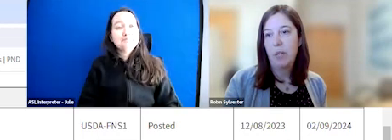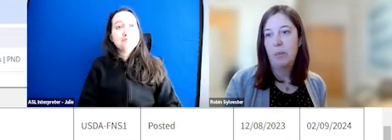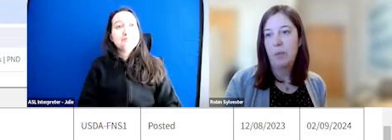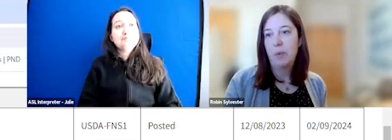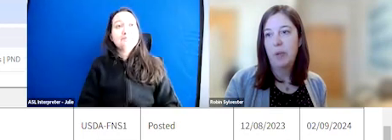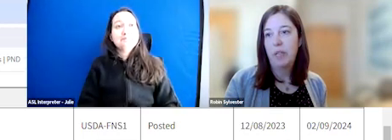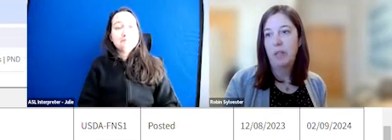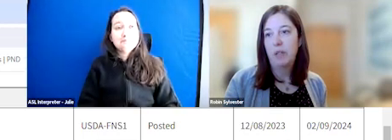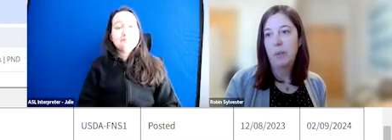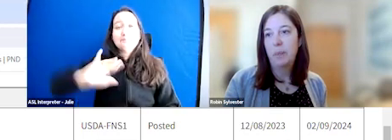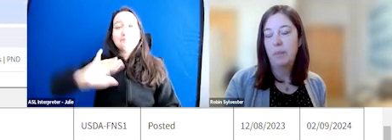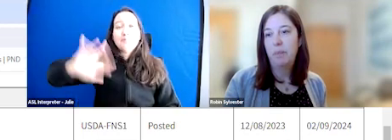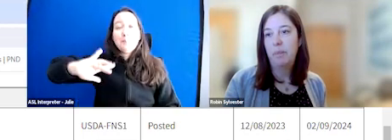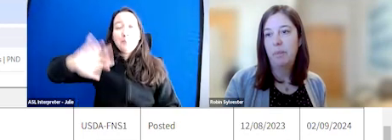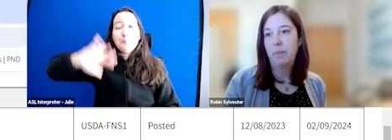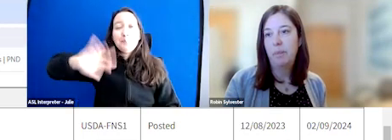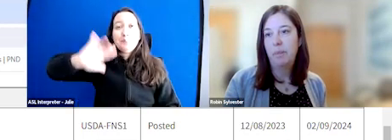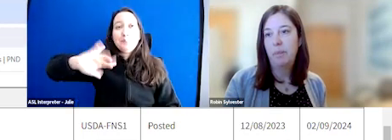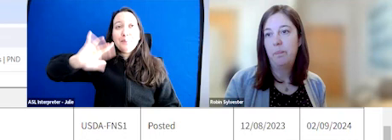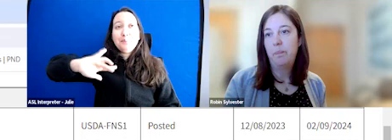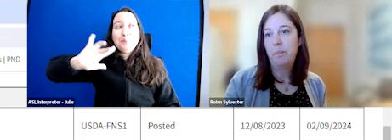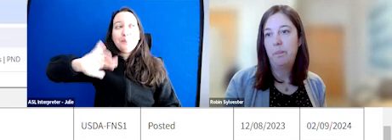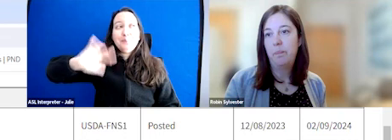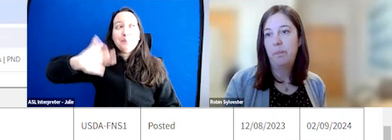So I'm going to keep scrolling here.